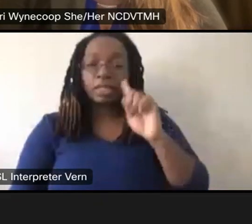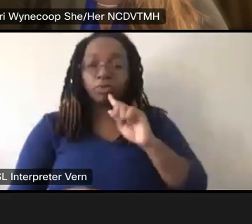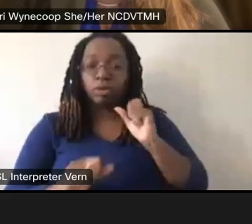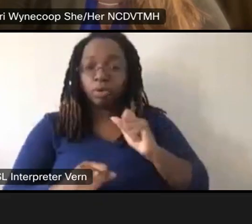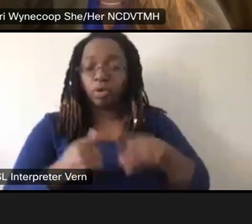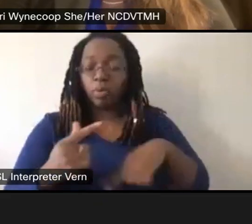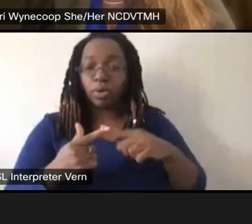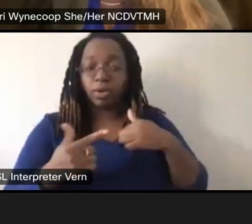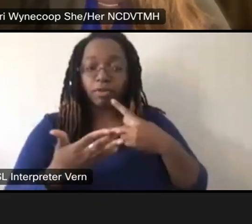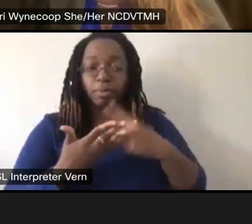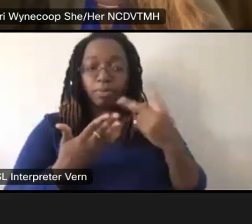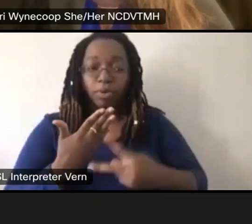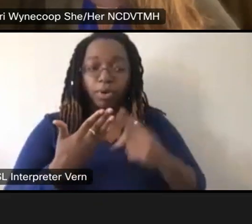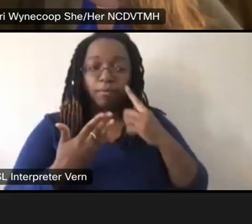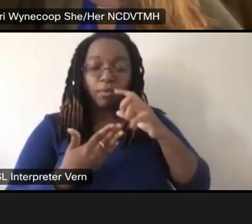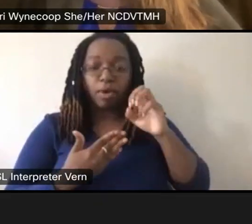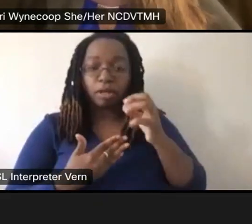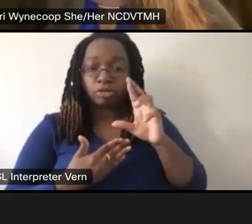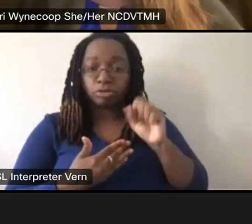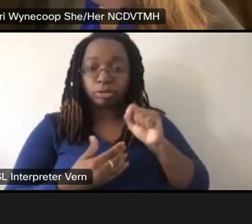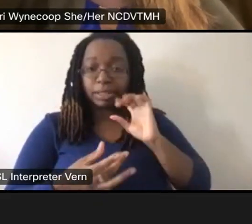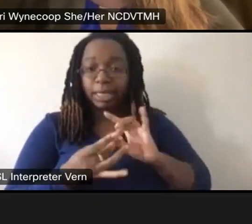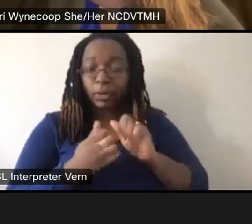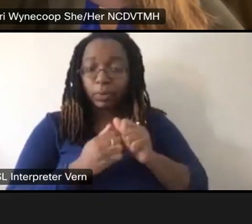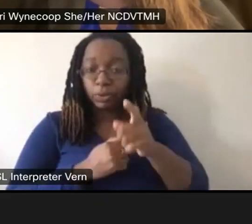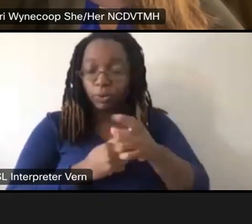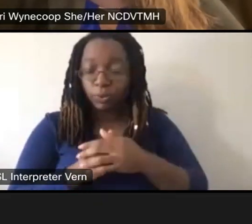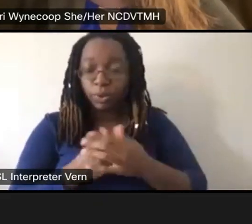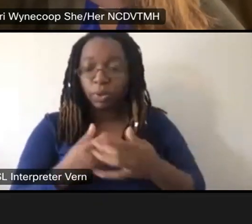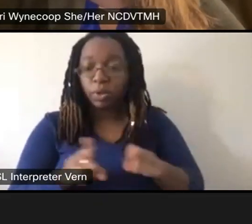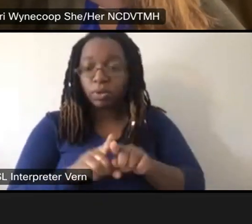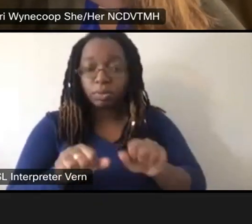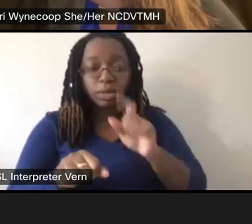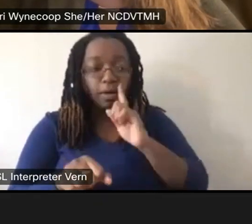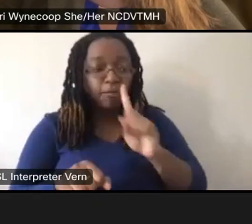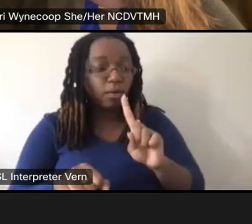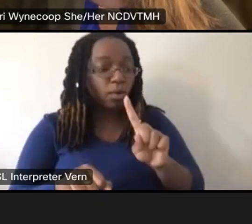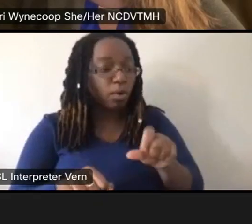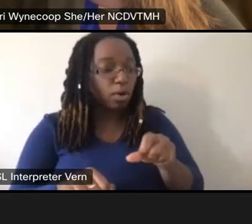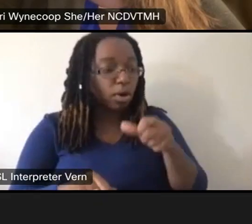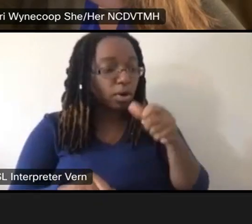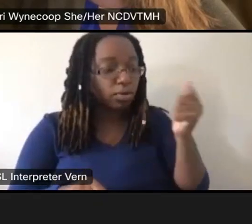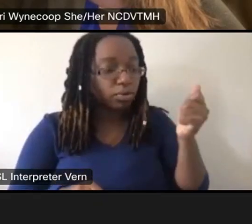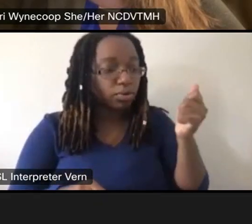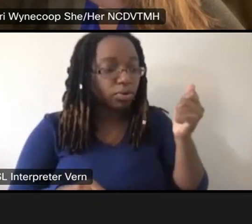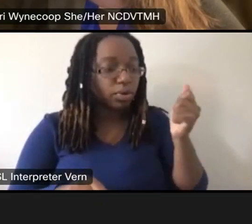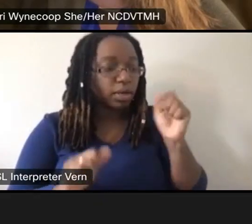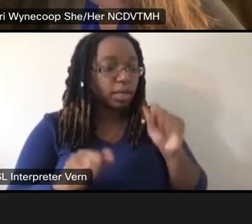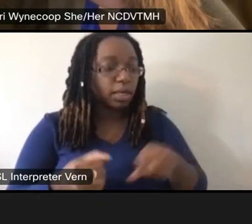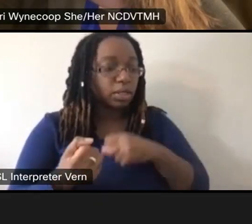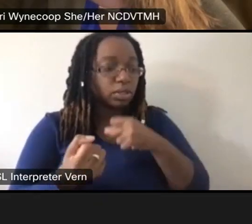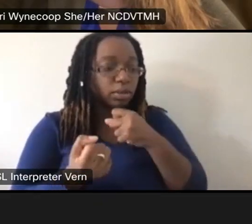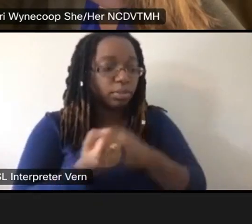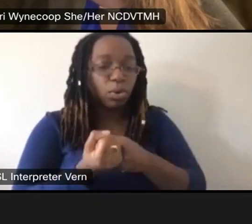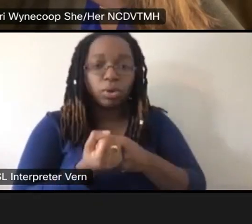connect with youth. So I think there's also possible avenues for elders to, be part of even support groups